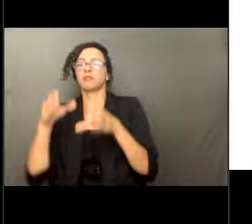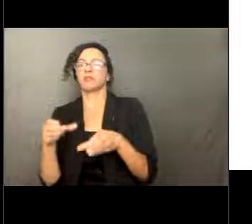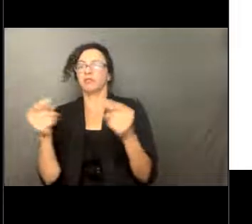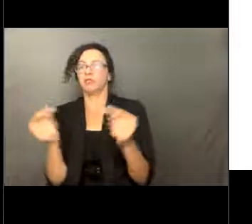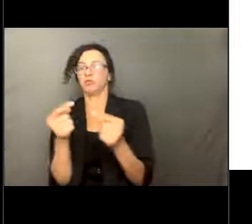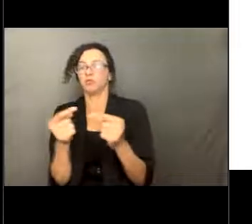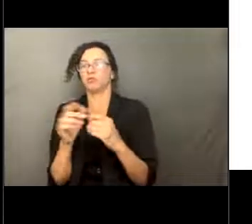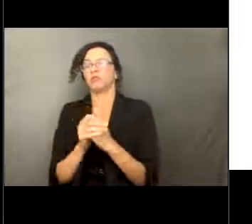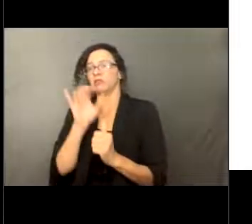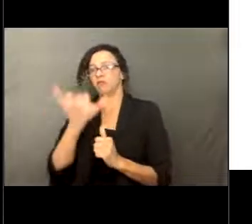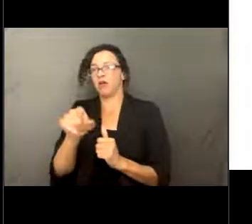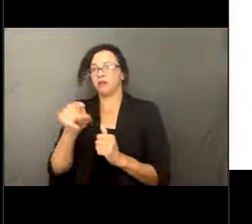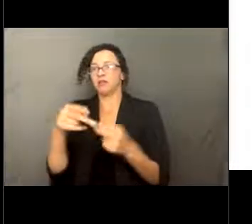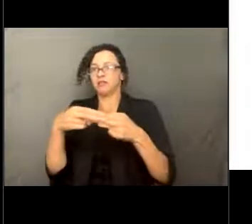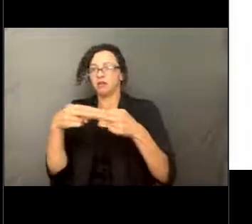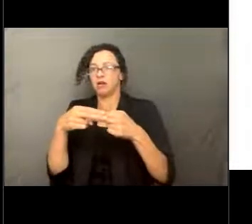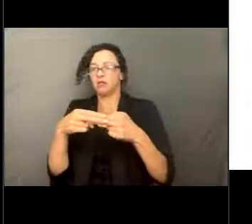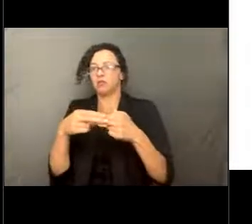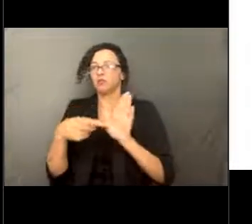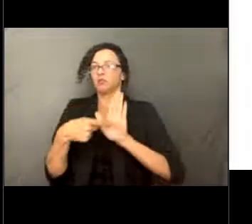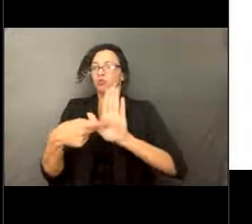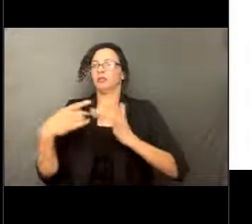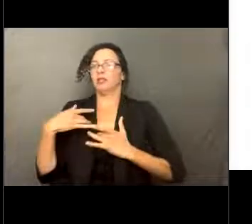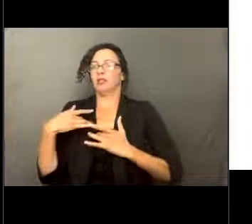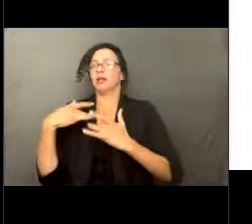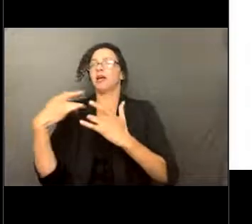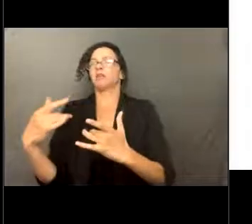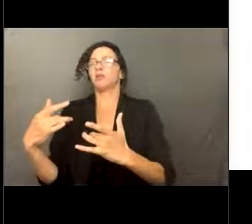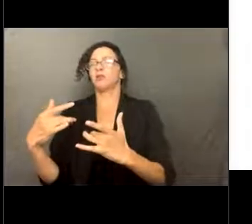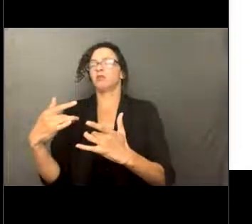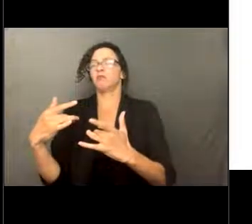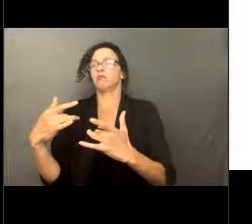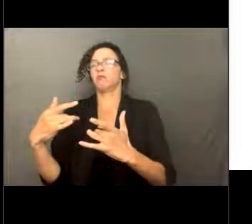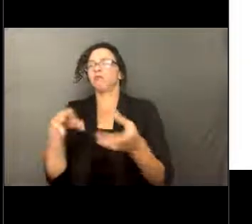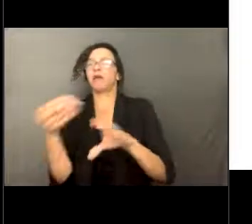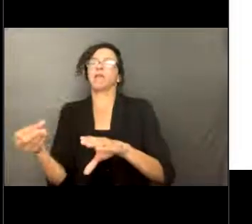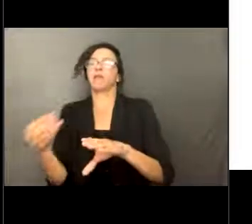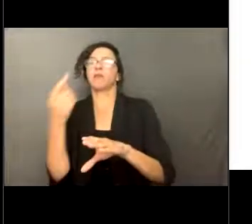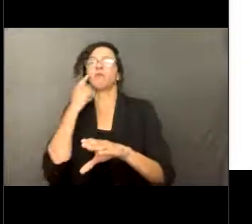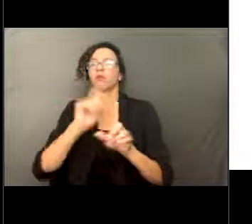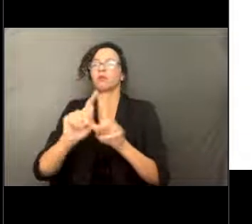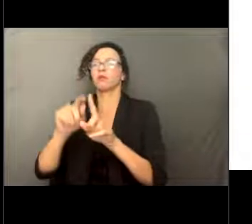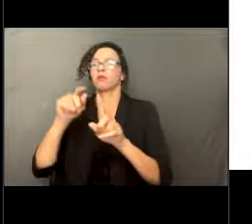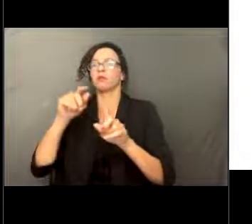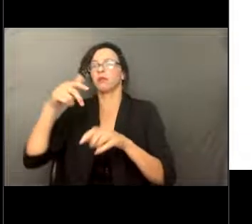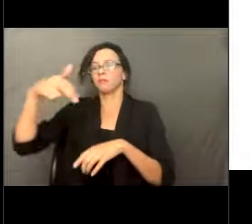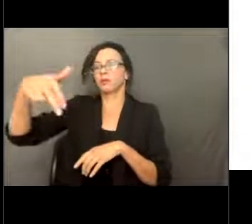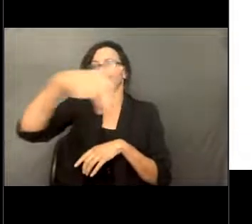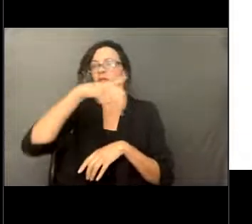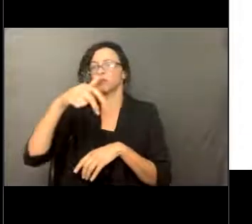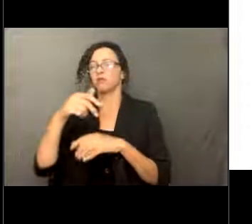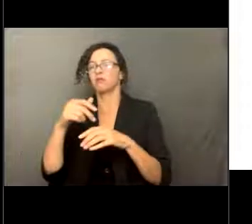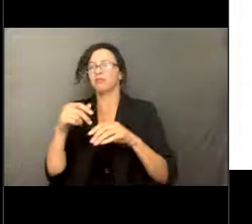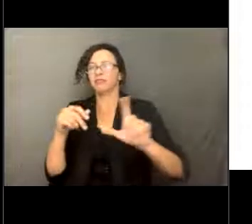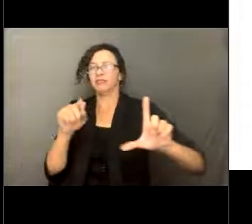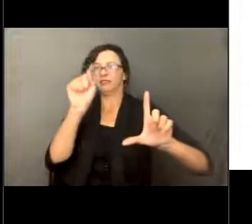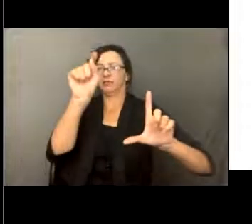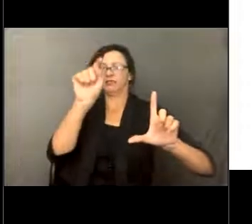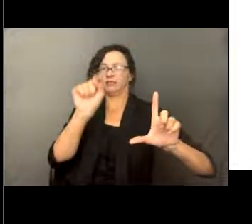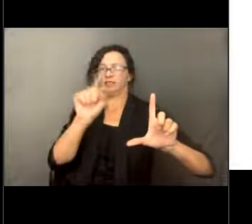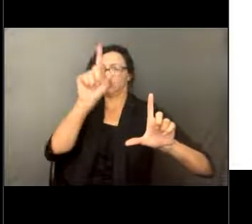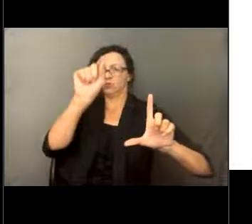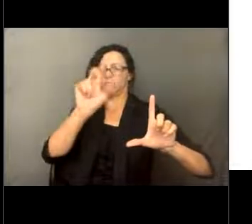shows the likelihood of death for pedestrians if hit at different speed limits. In this example, doubling the speed from 20 miles per hour